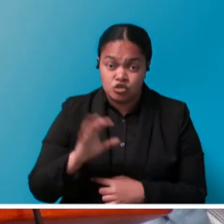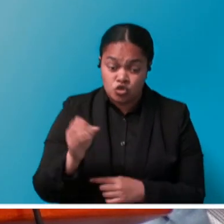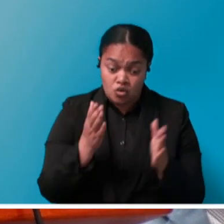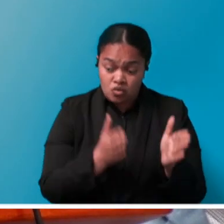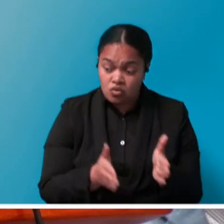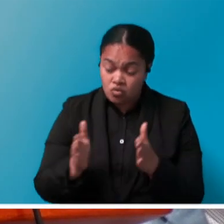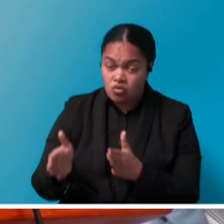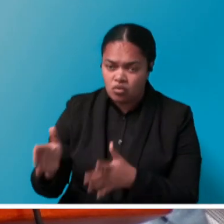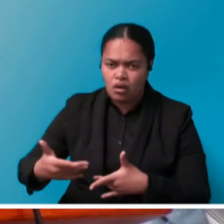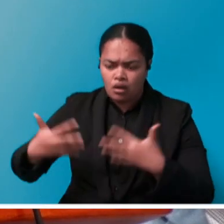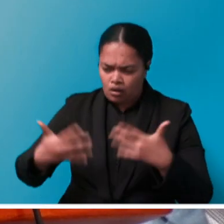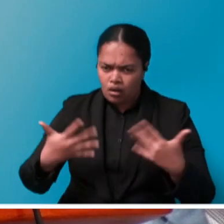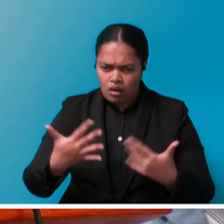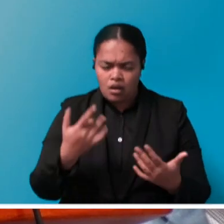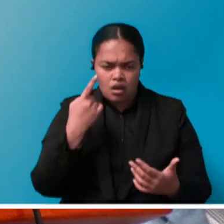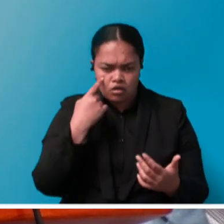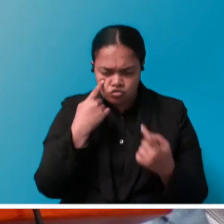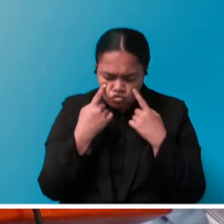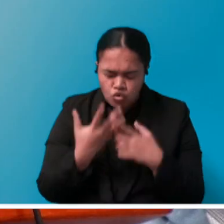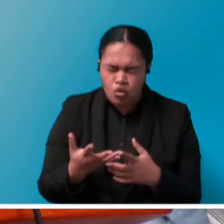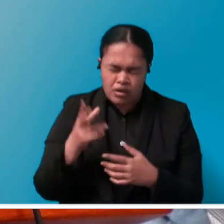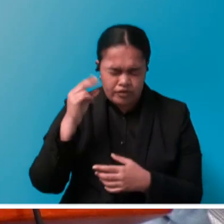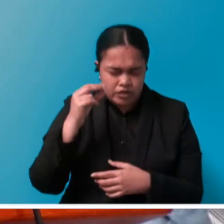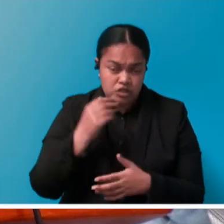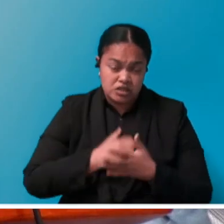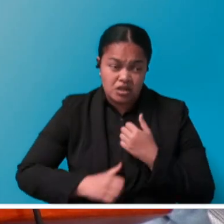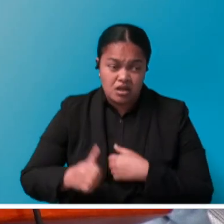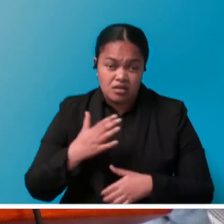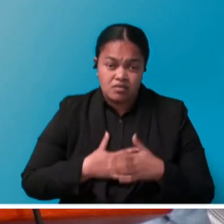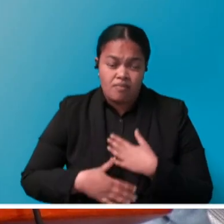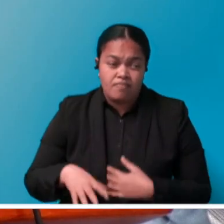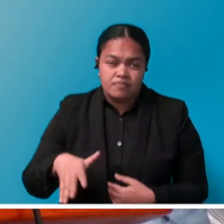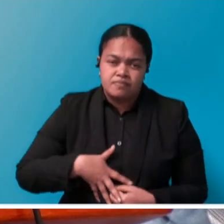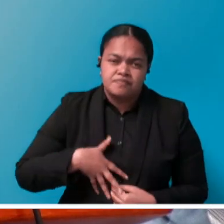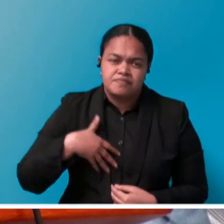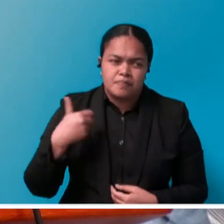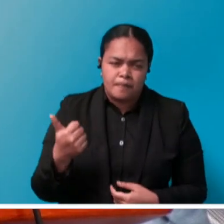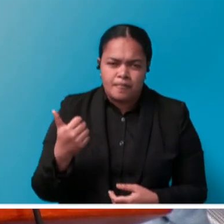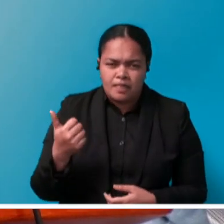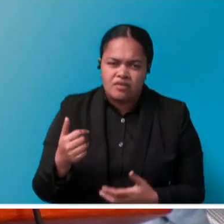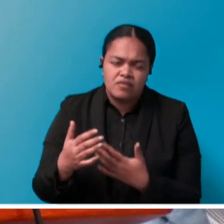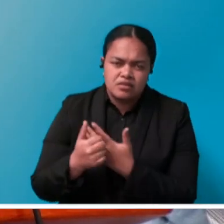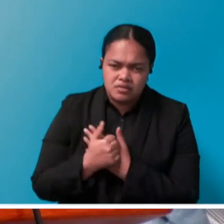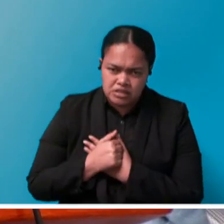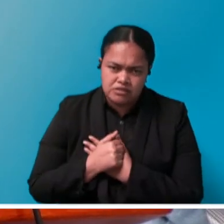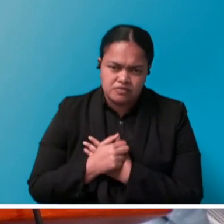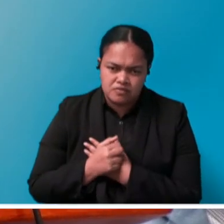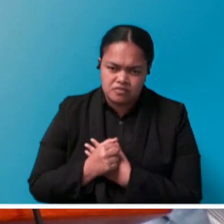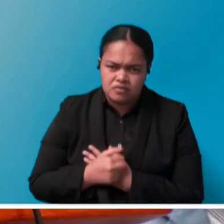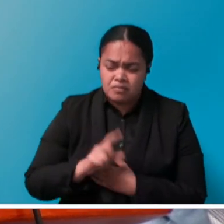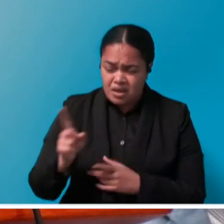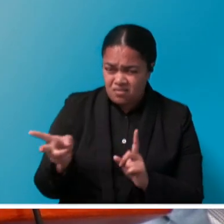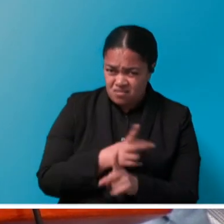represent an actual innocent Fijian child suffering harm in the places where they should feel the most safe. Violence against